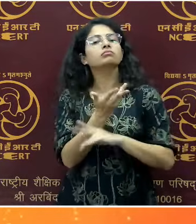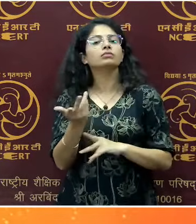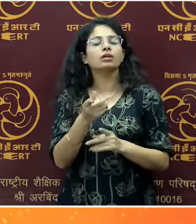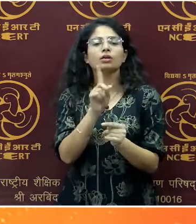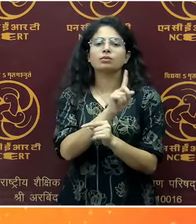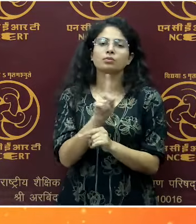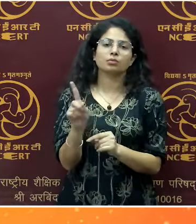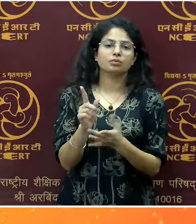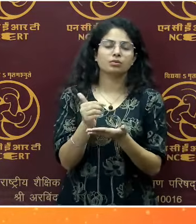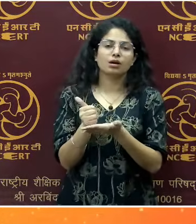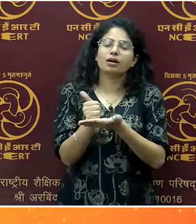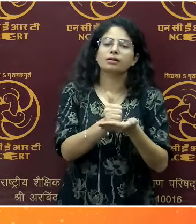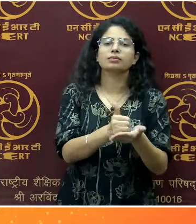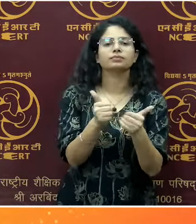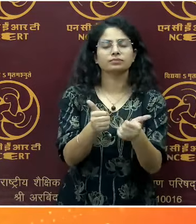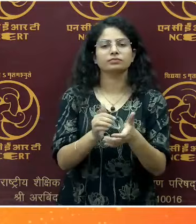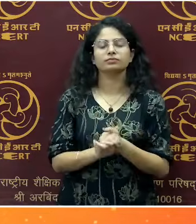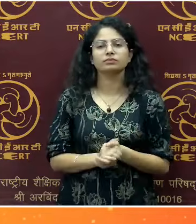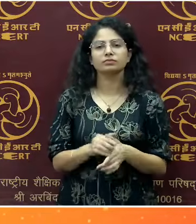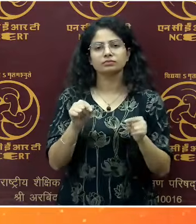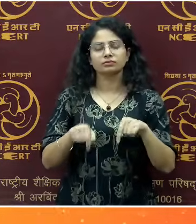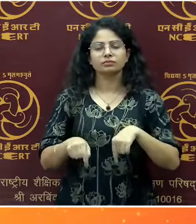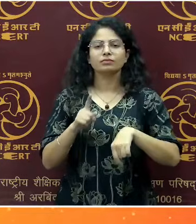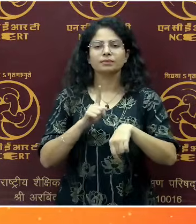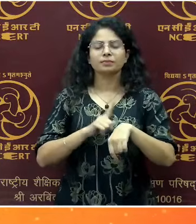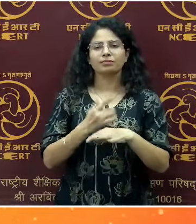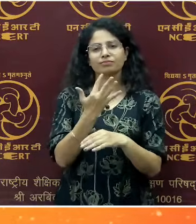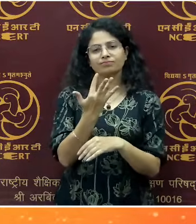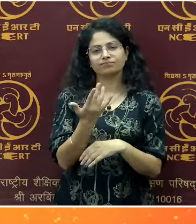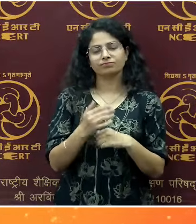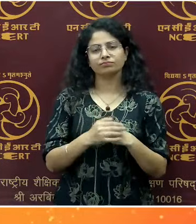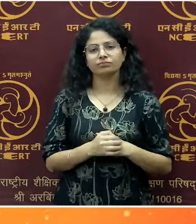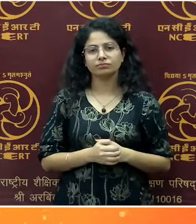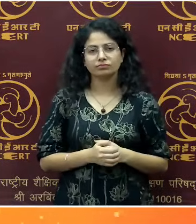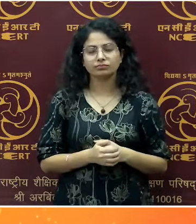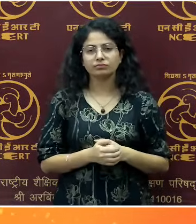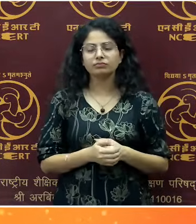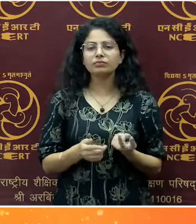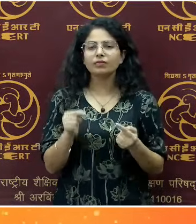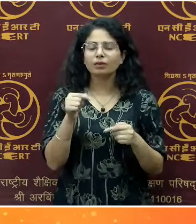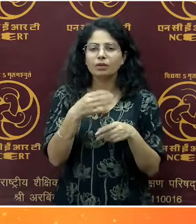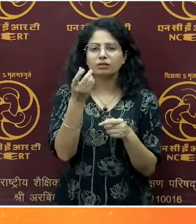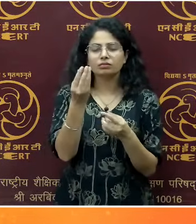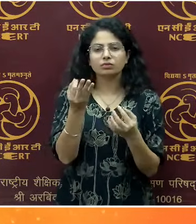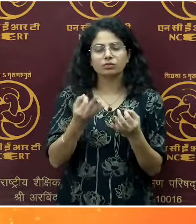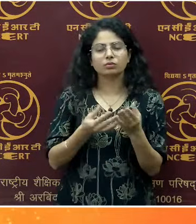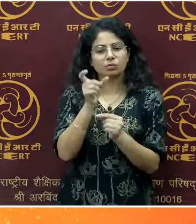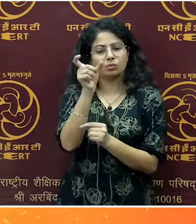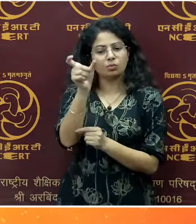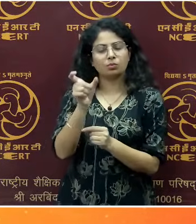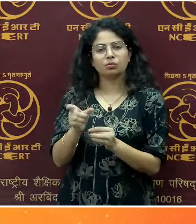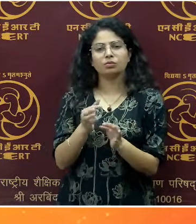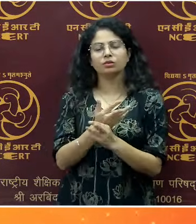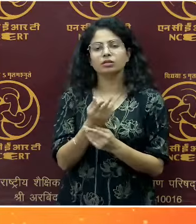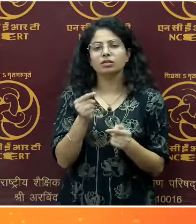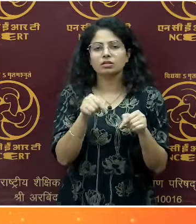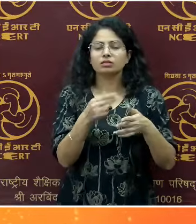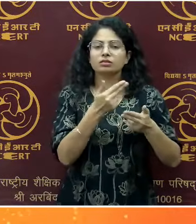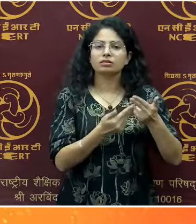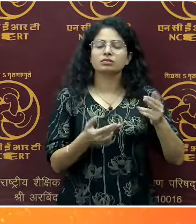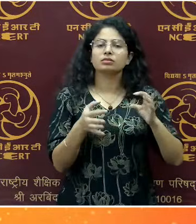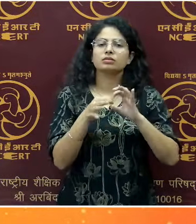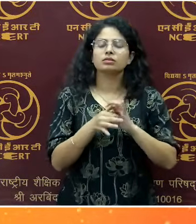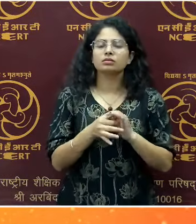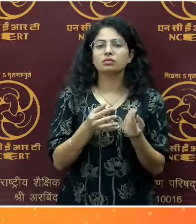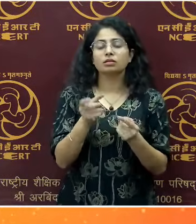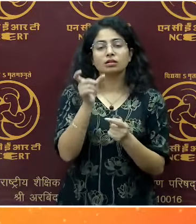when required. Now ma'am, we are left with last few minutes, and there's so many new words that I have come across in the story. So can